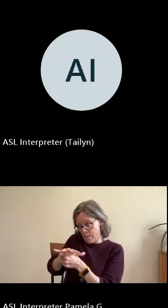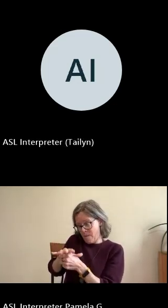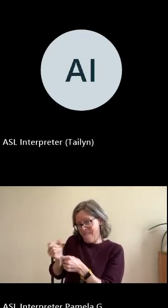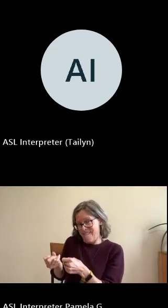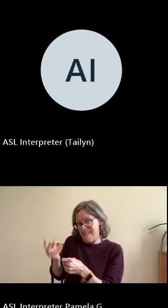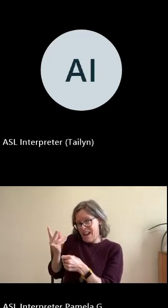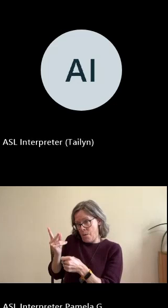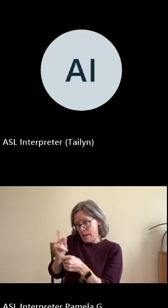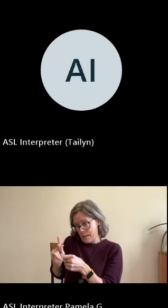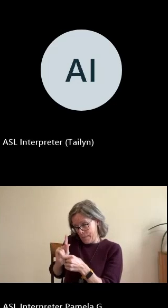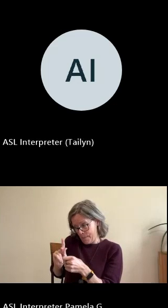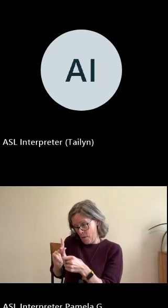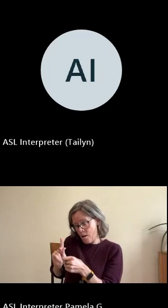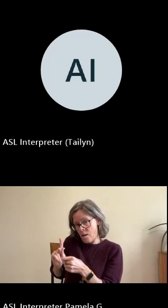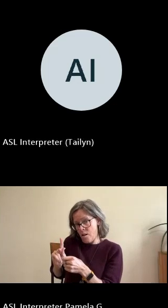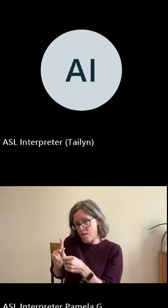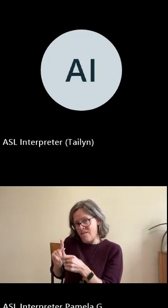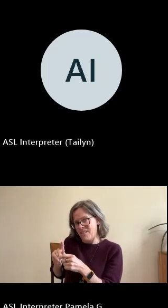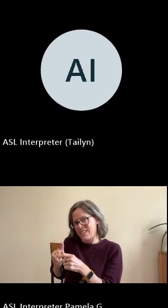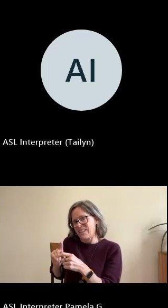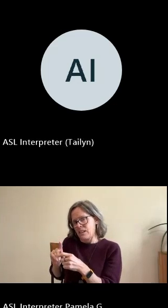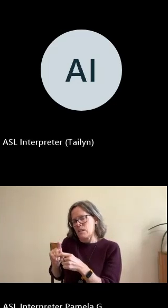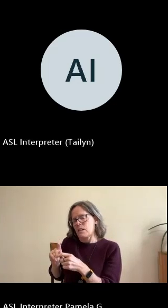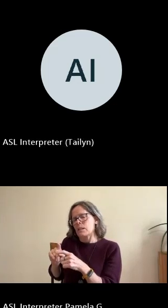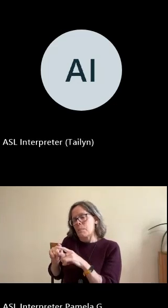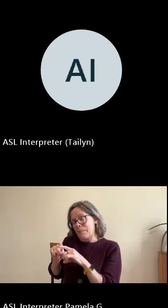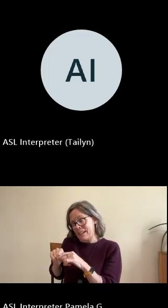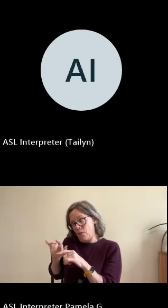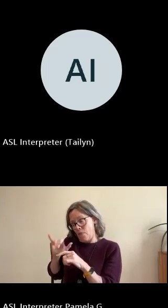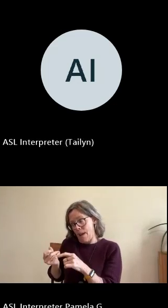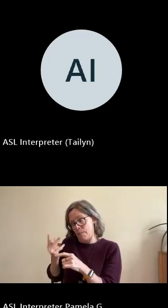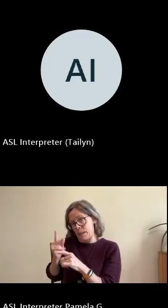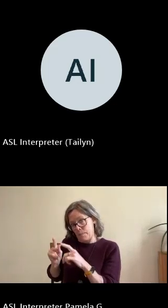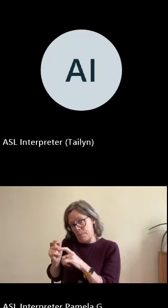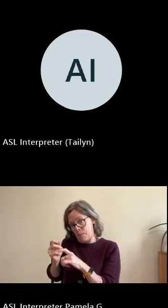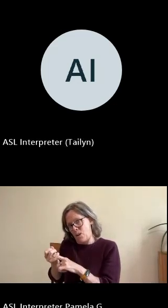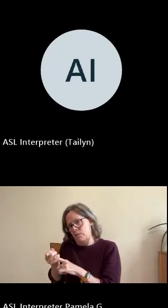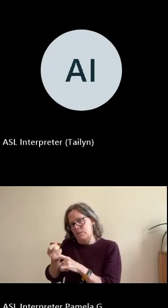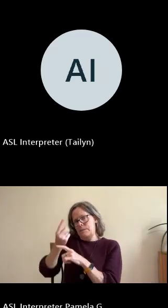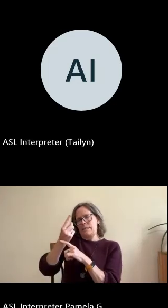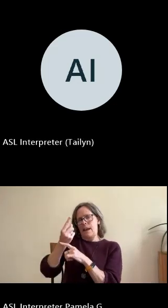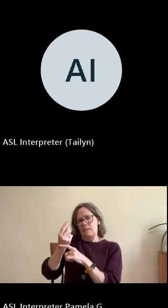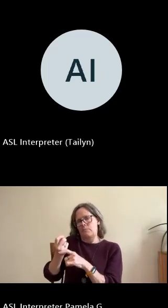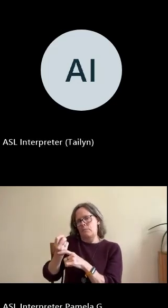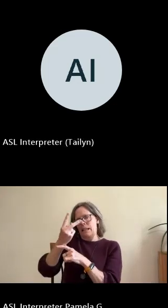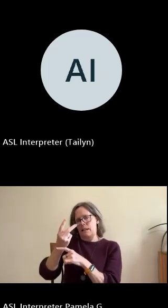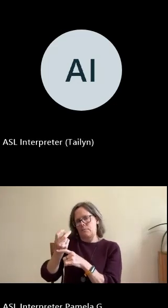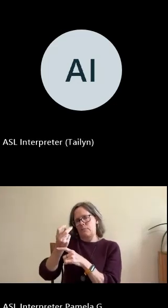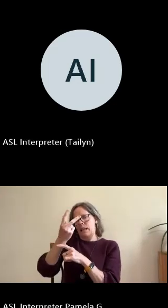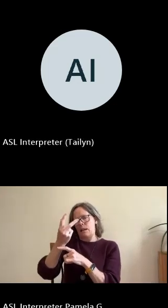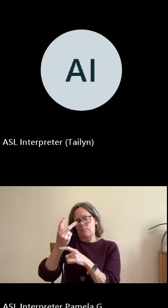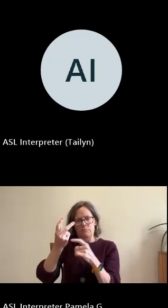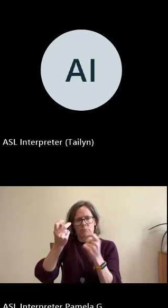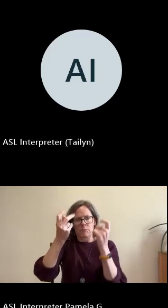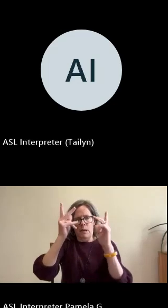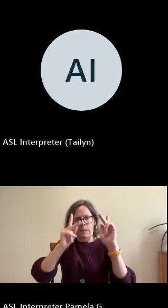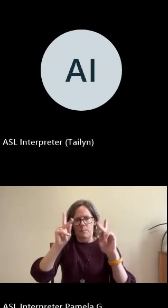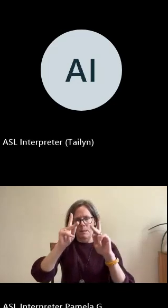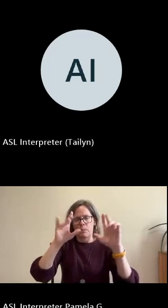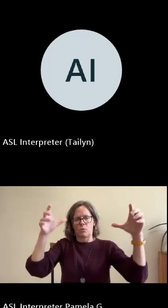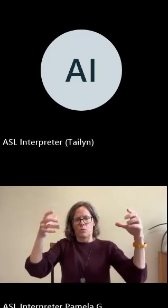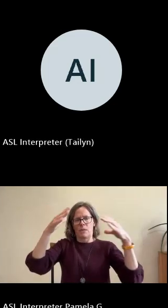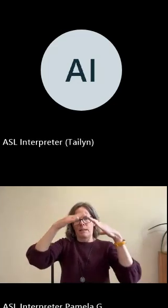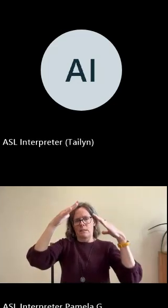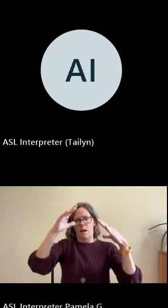representatives that get sent to delegate assembly, where at DA, every year, decisions are made about